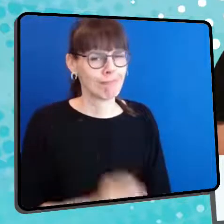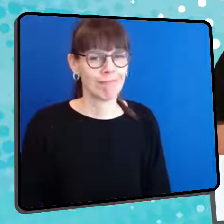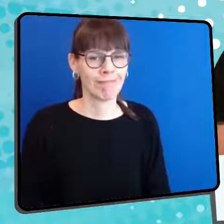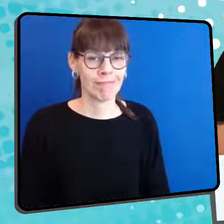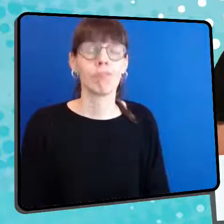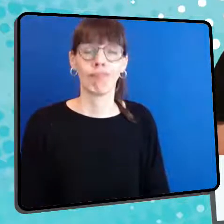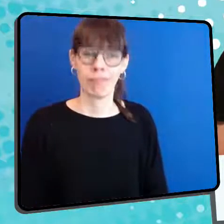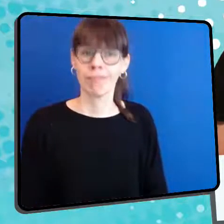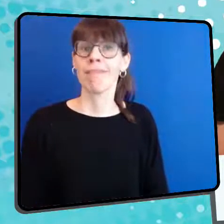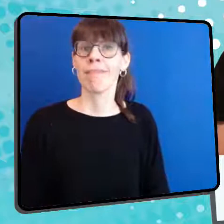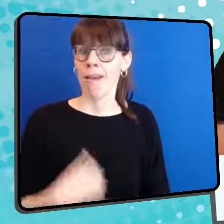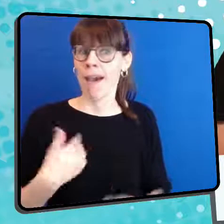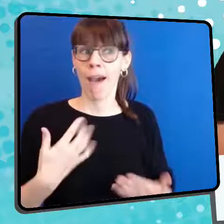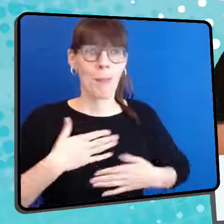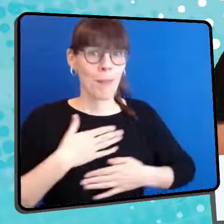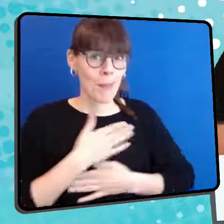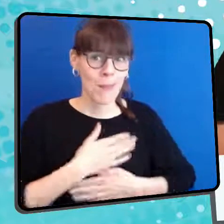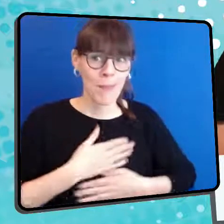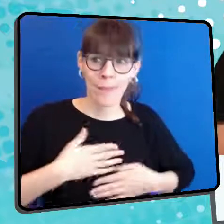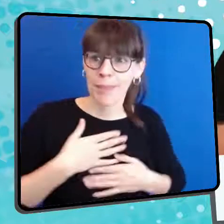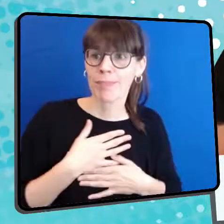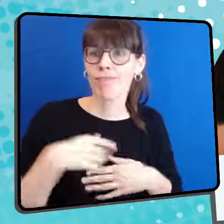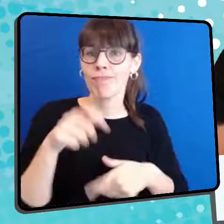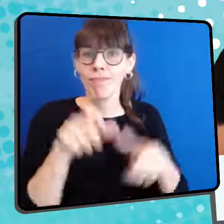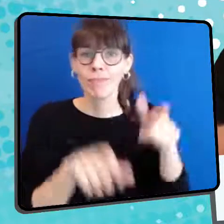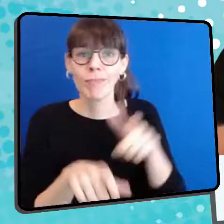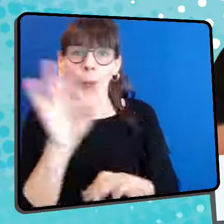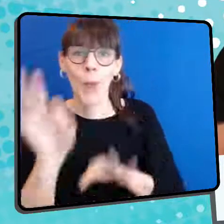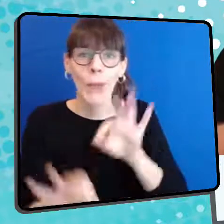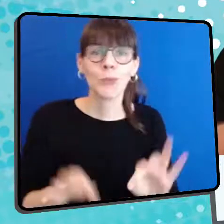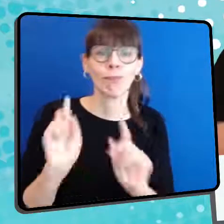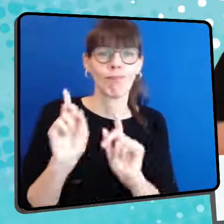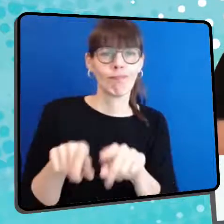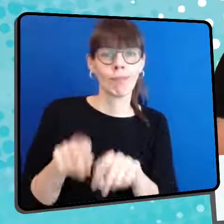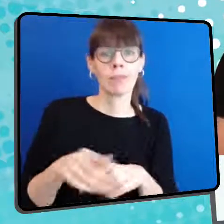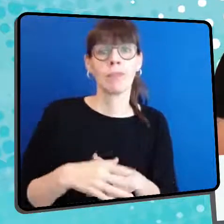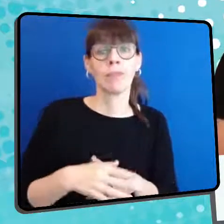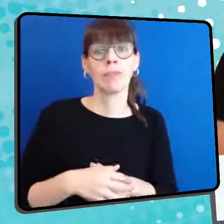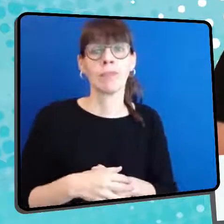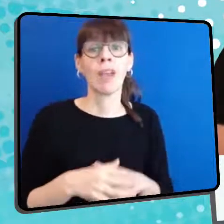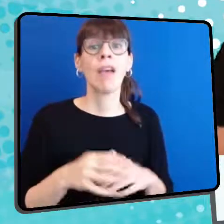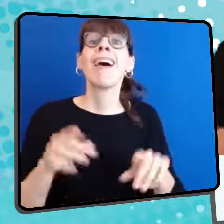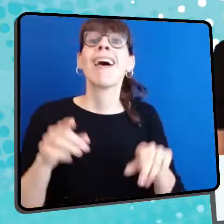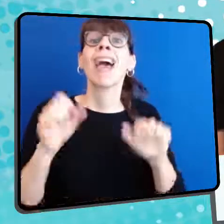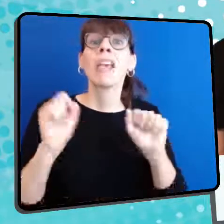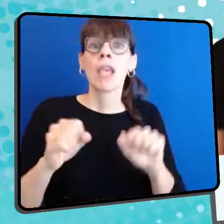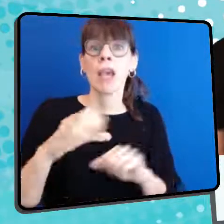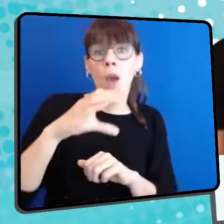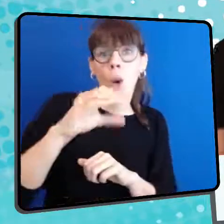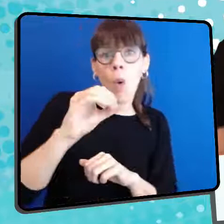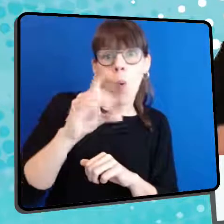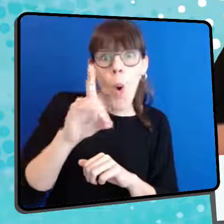have. I may not be able to help you debug your code, but we'll figure something out.